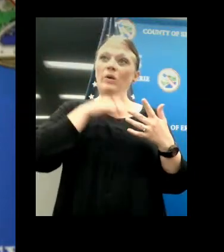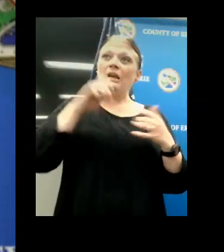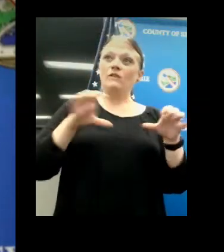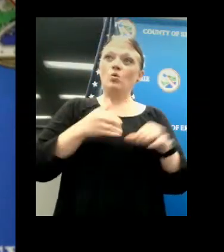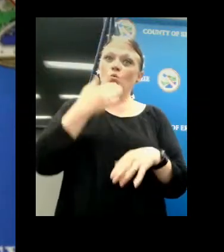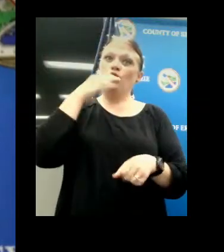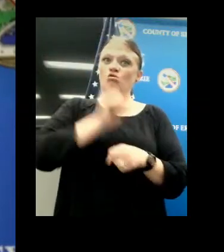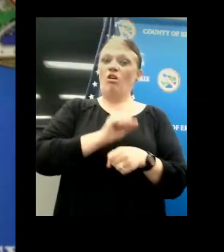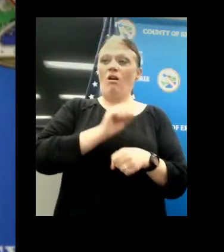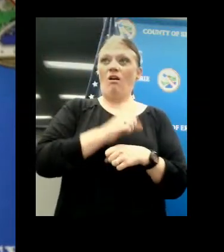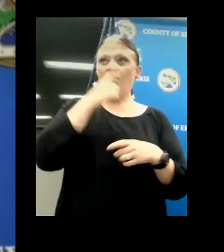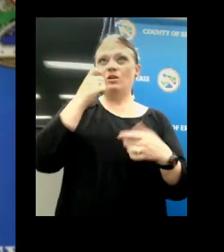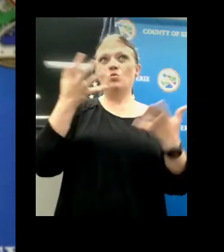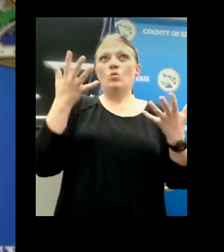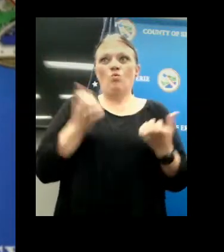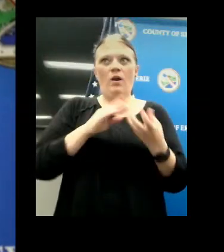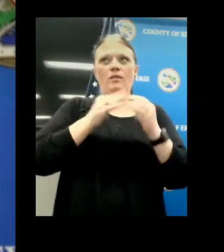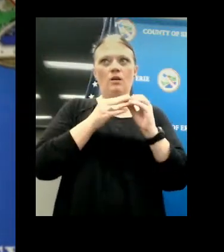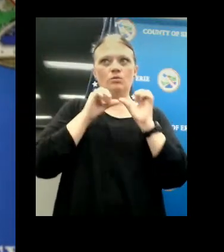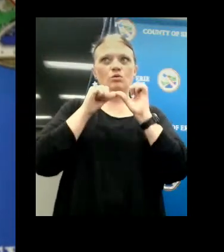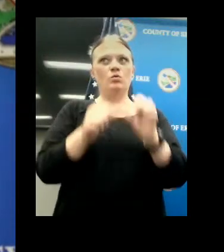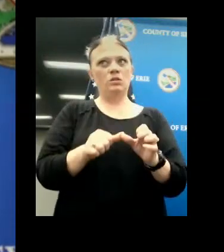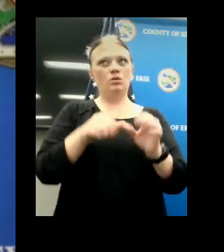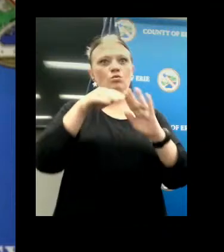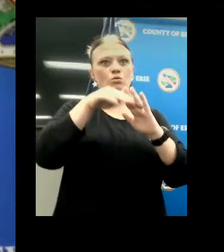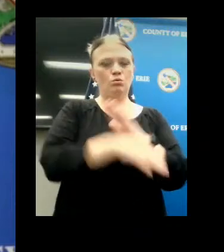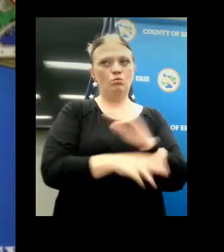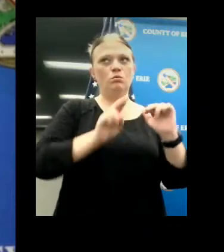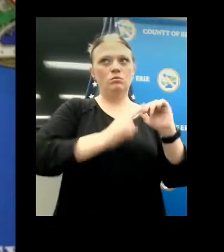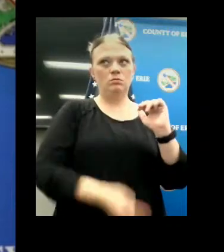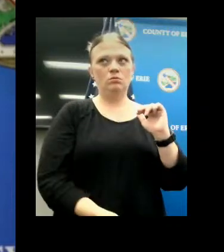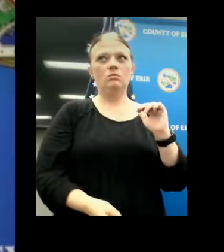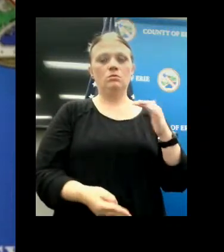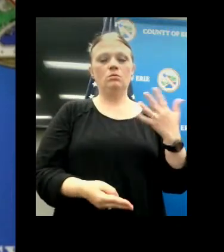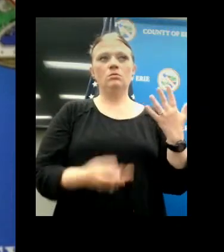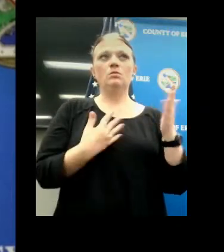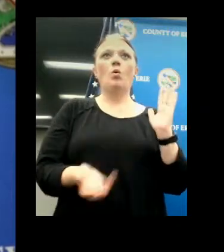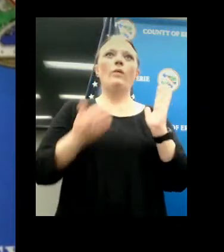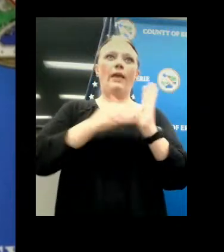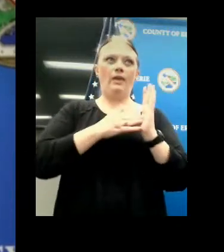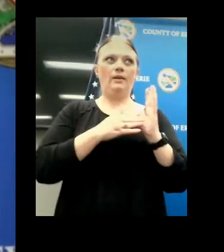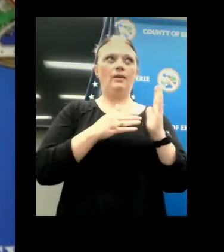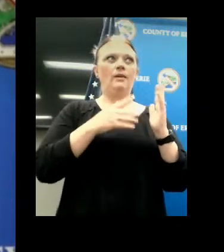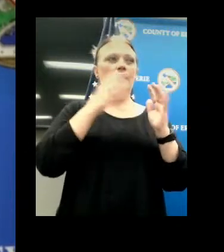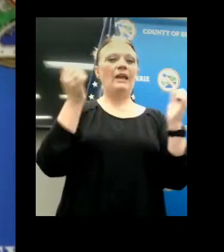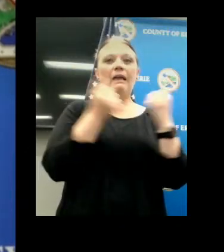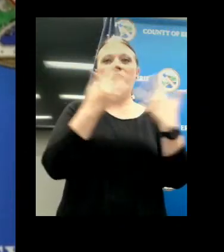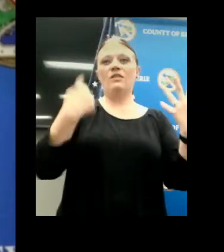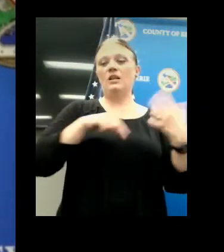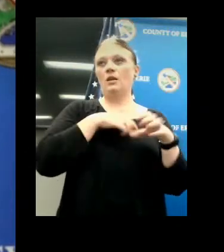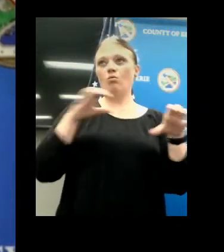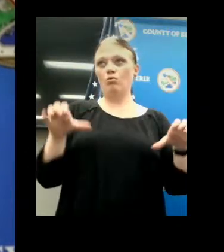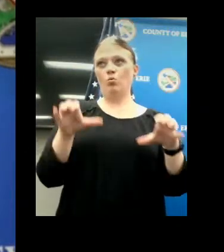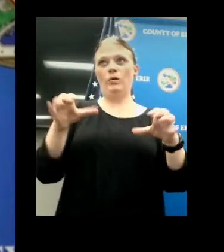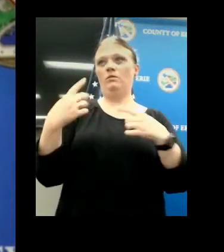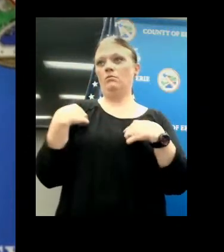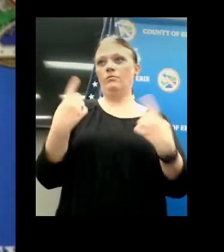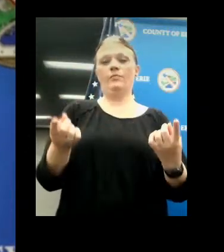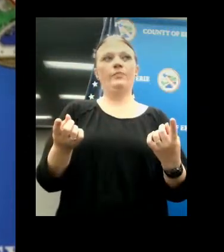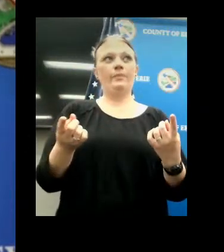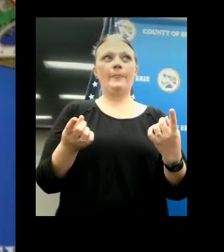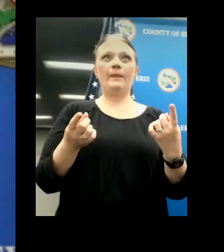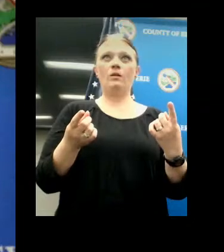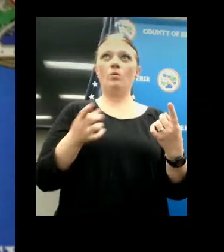a good job of this because we want our numbers to continue to decrease. And I think, again, that's, everything that we're doing,